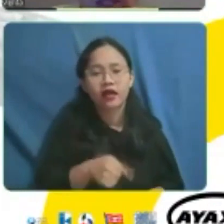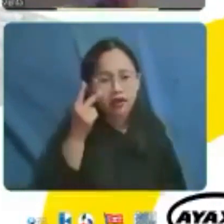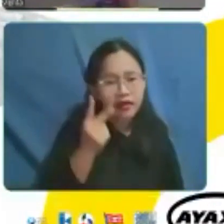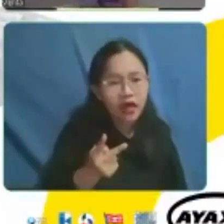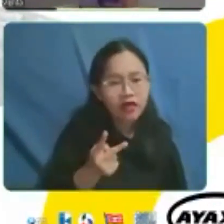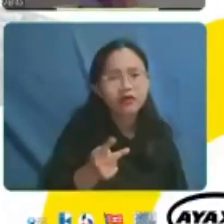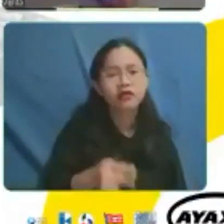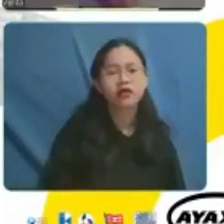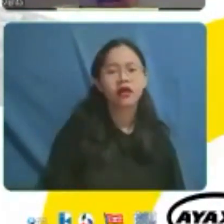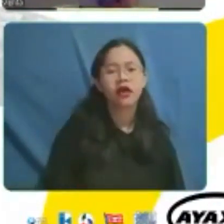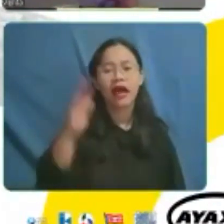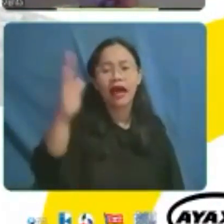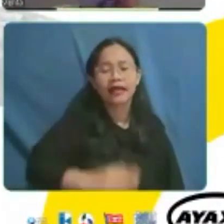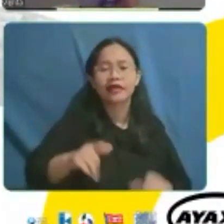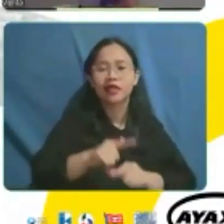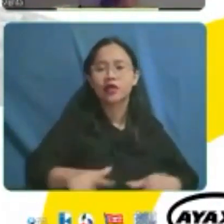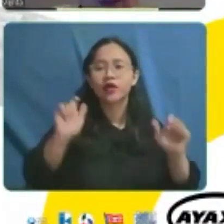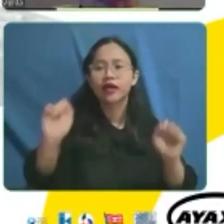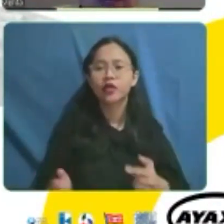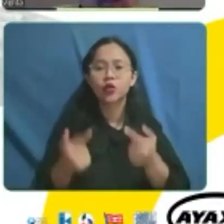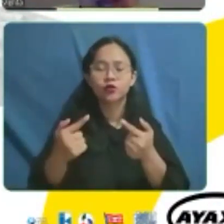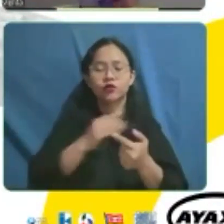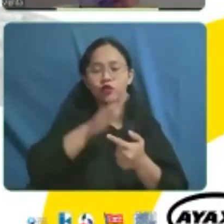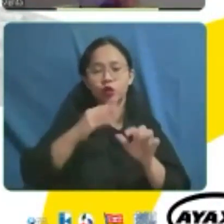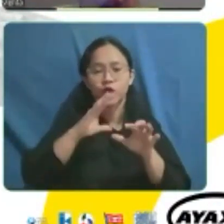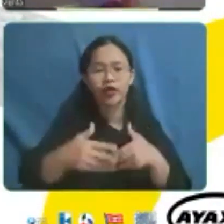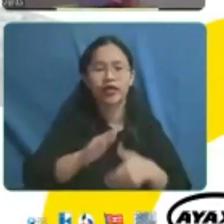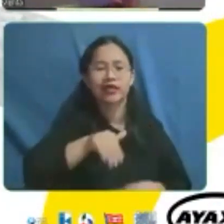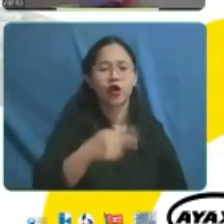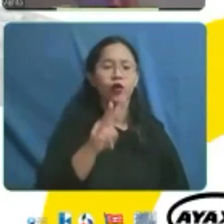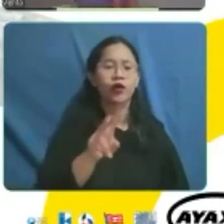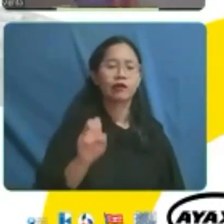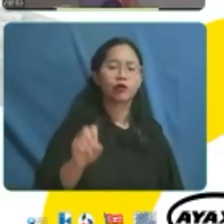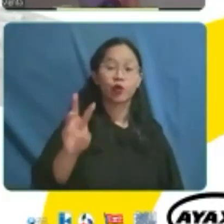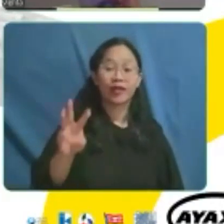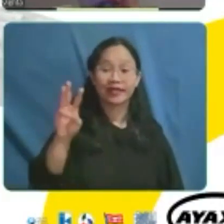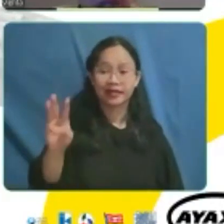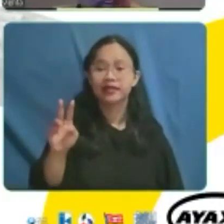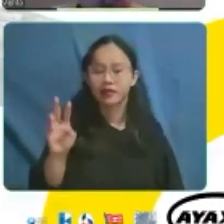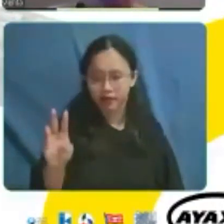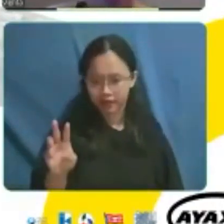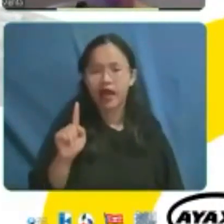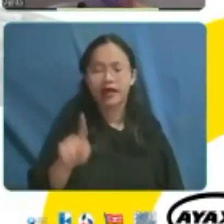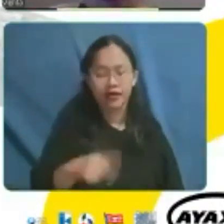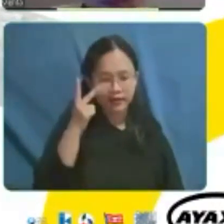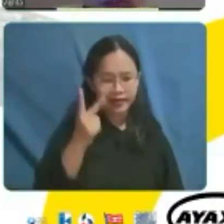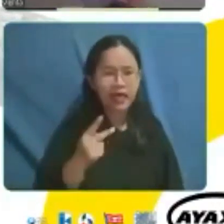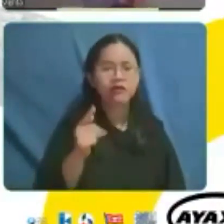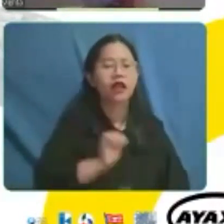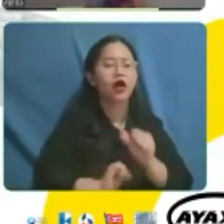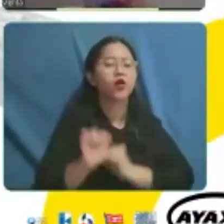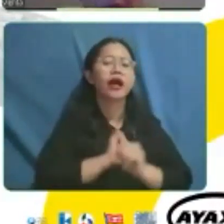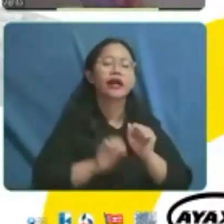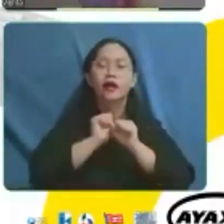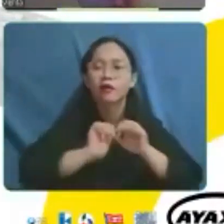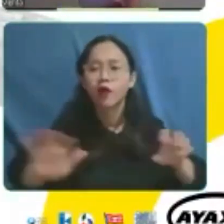in the city. CHIMSA actually had a lot of active health promotion and education underway